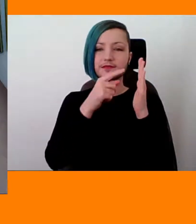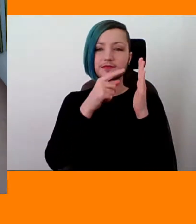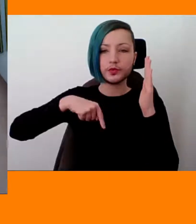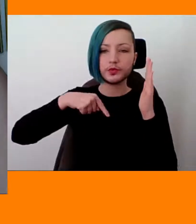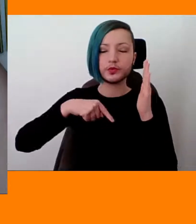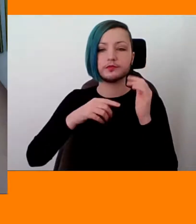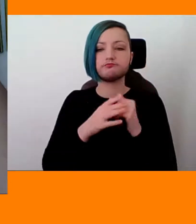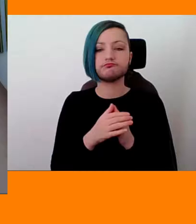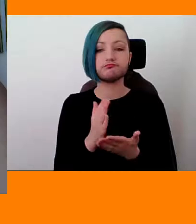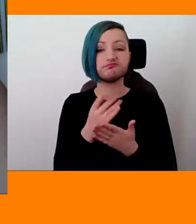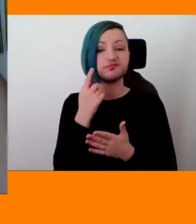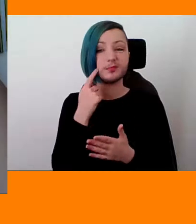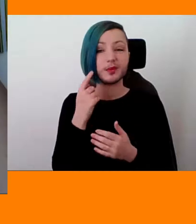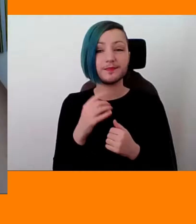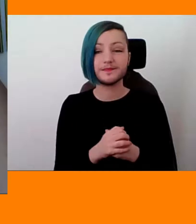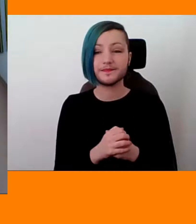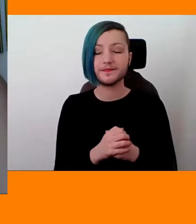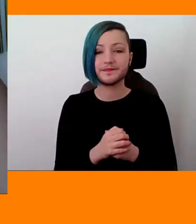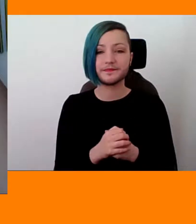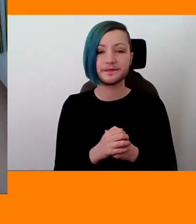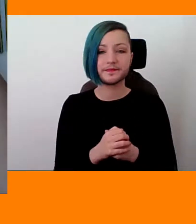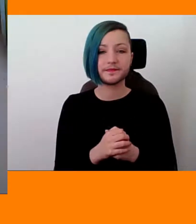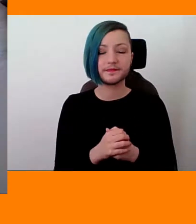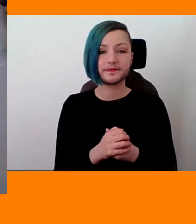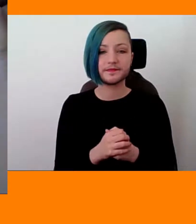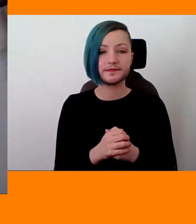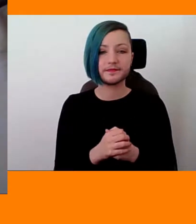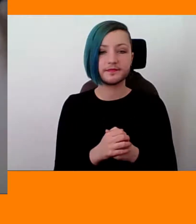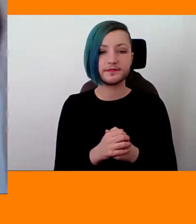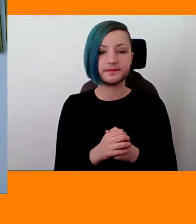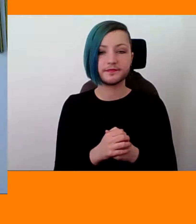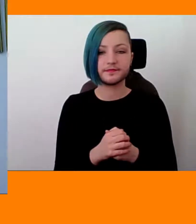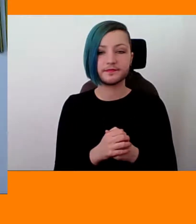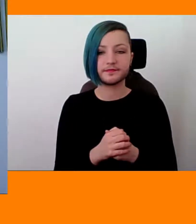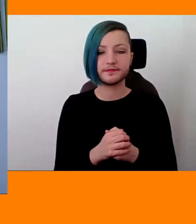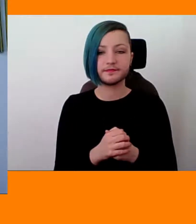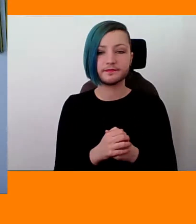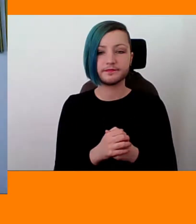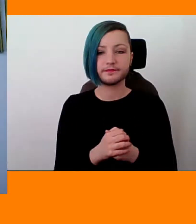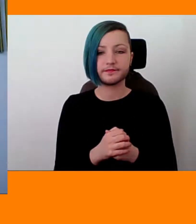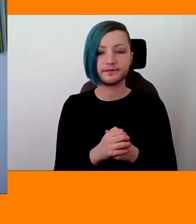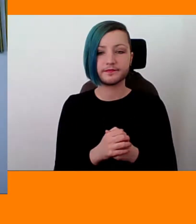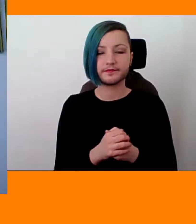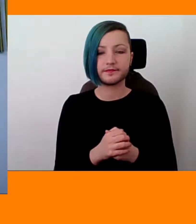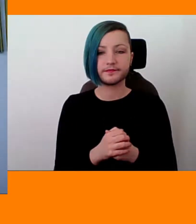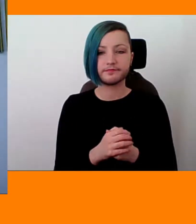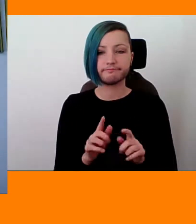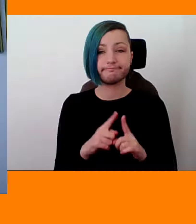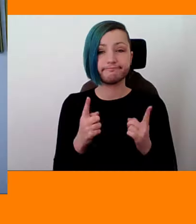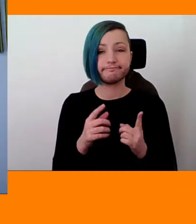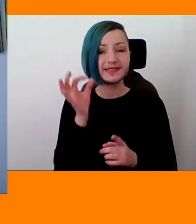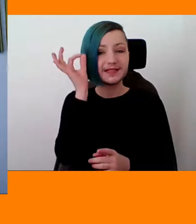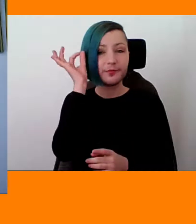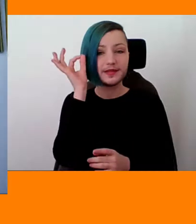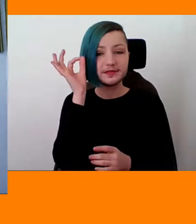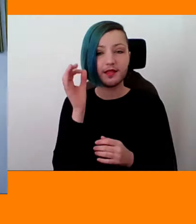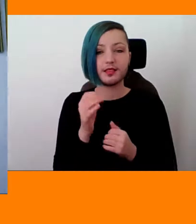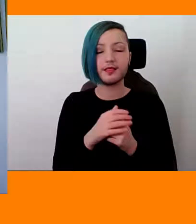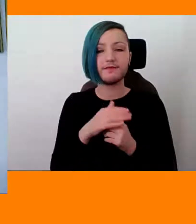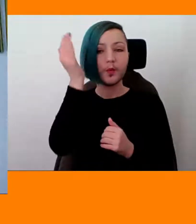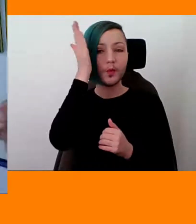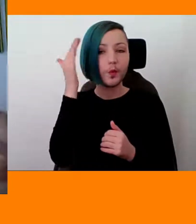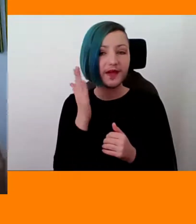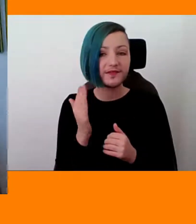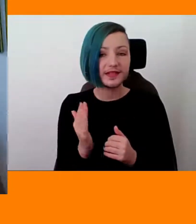Like so. I'm going to use a different pencil for the